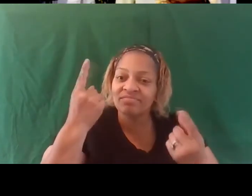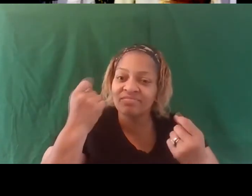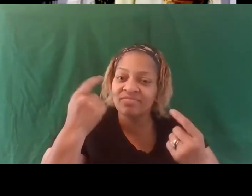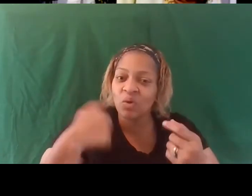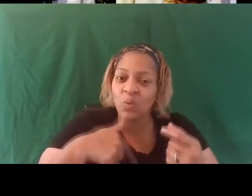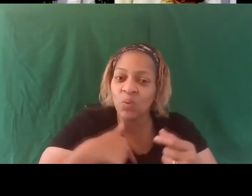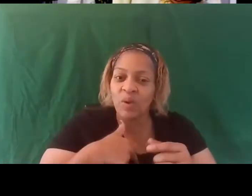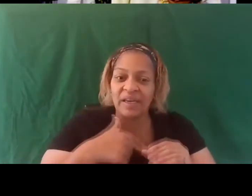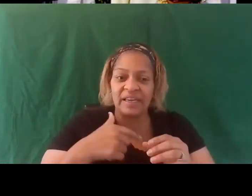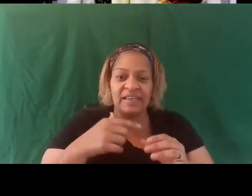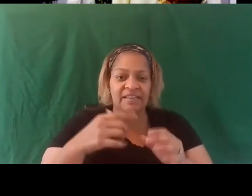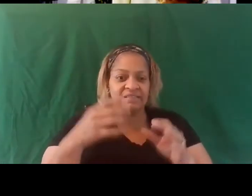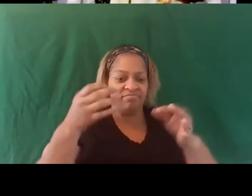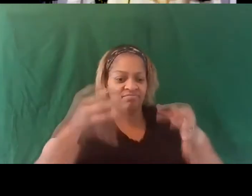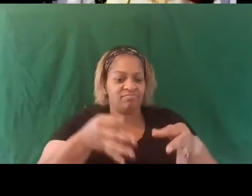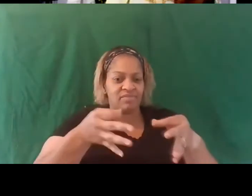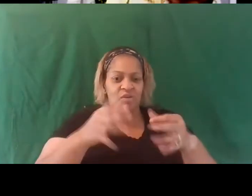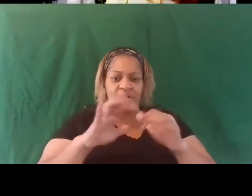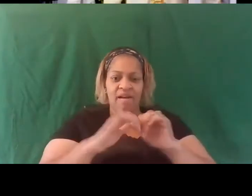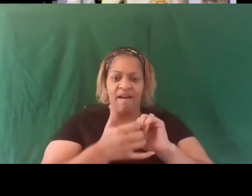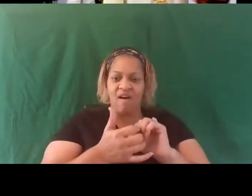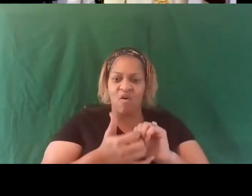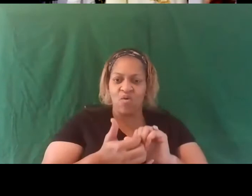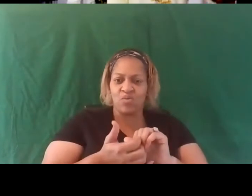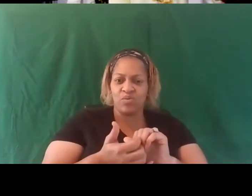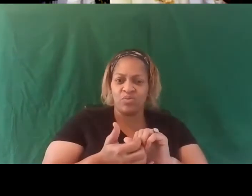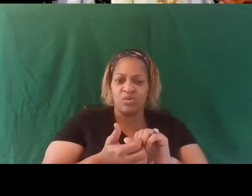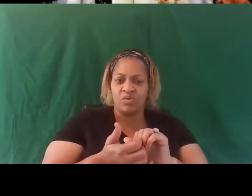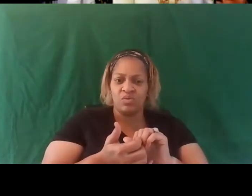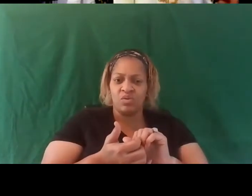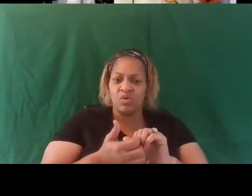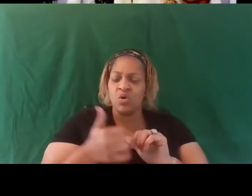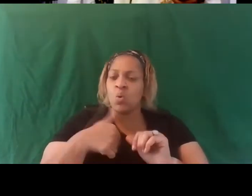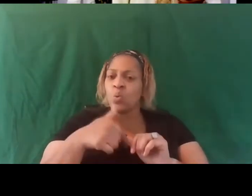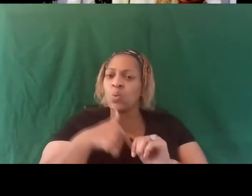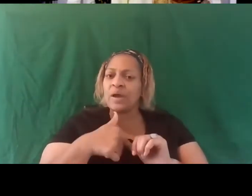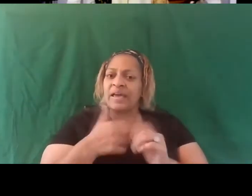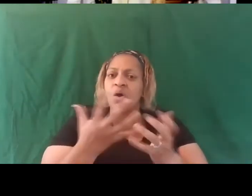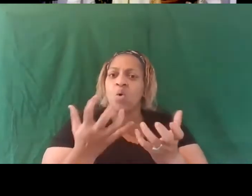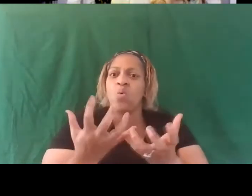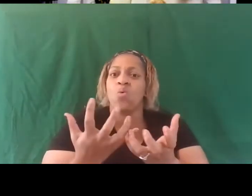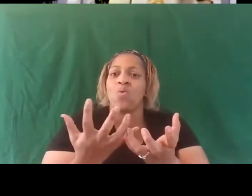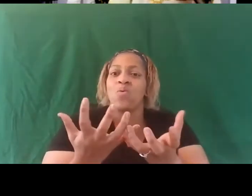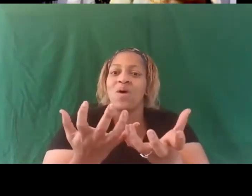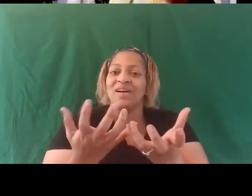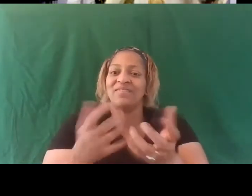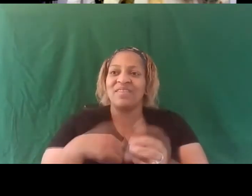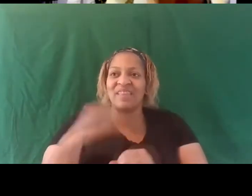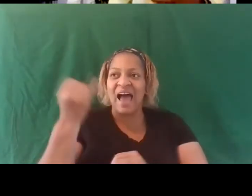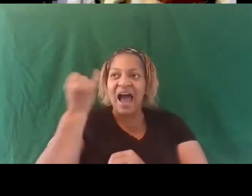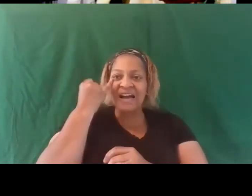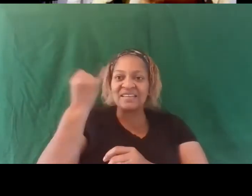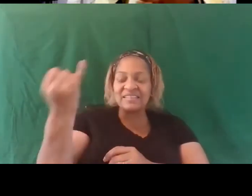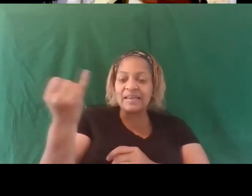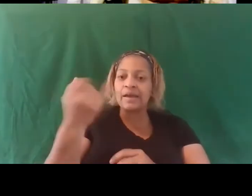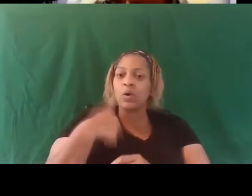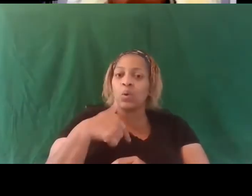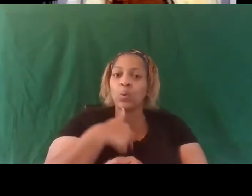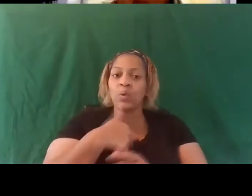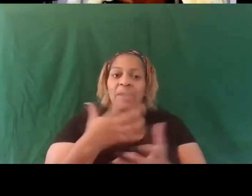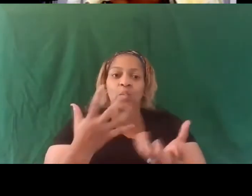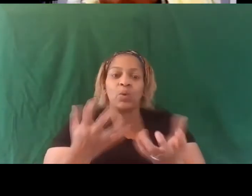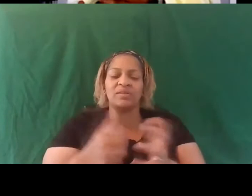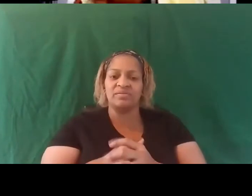determine the idea of what do I desire? The idea of am I willing